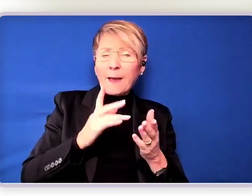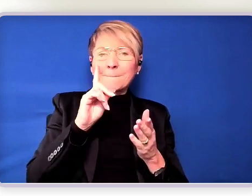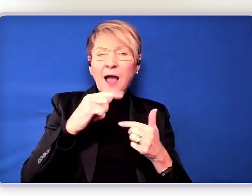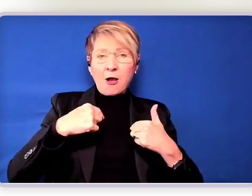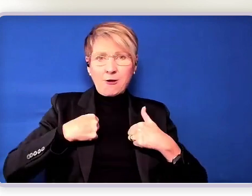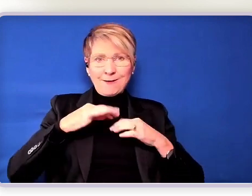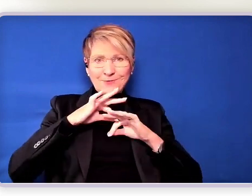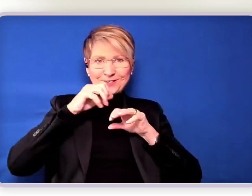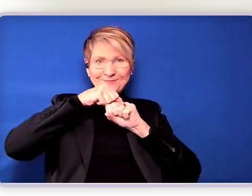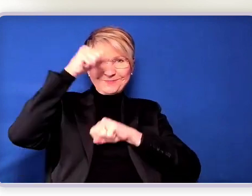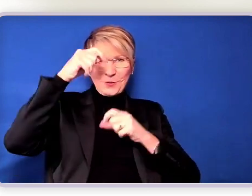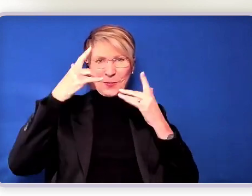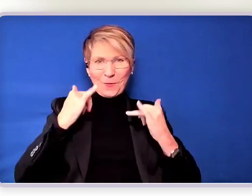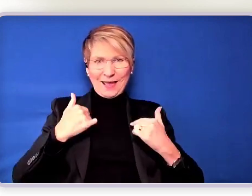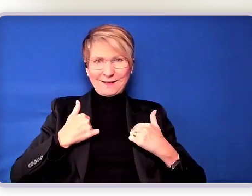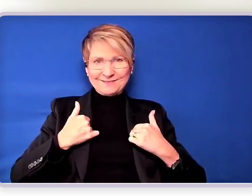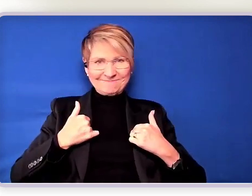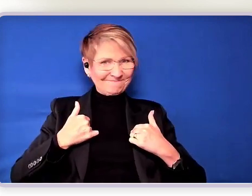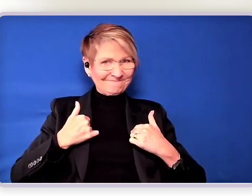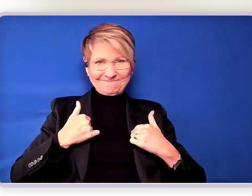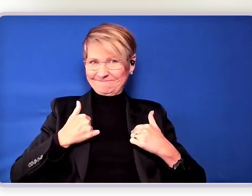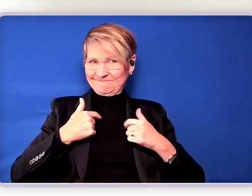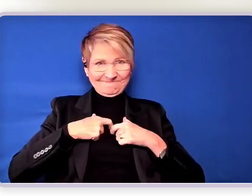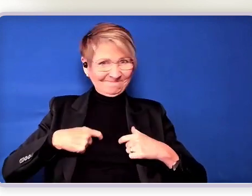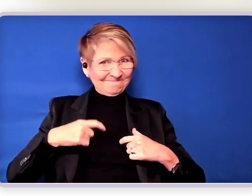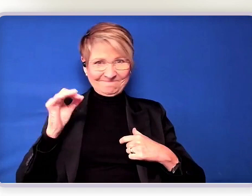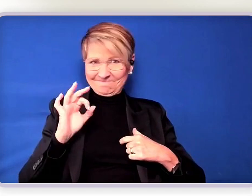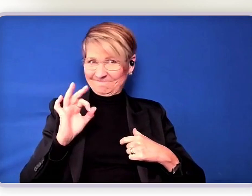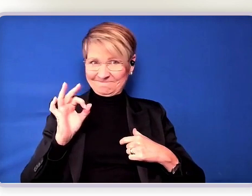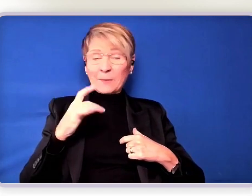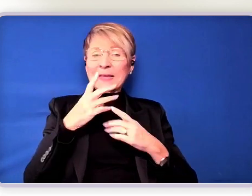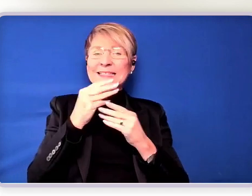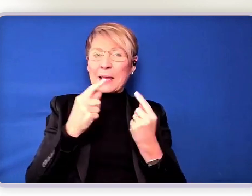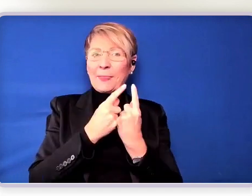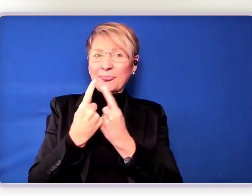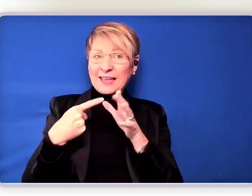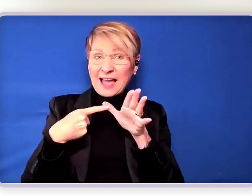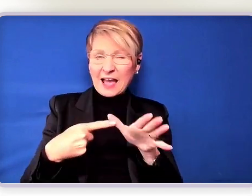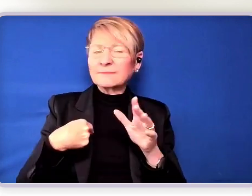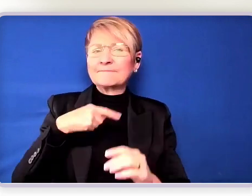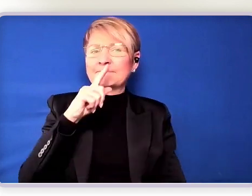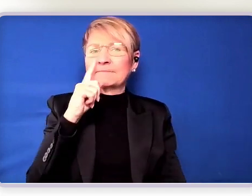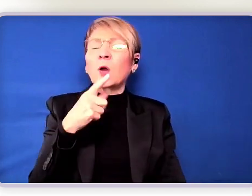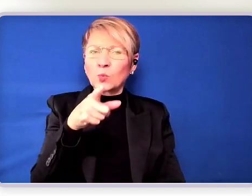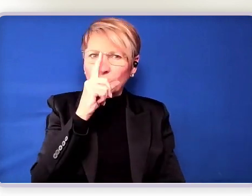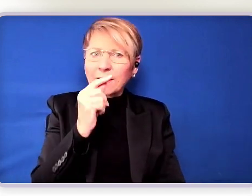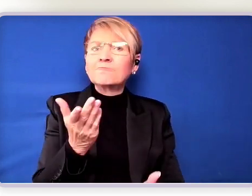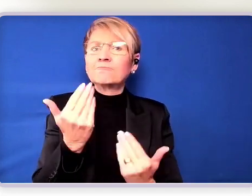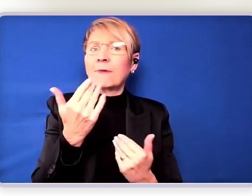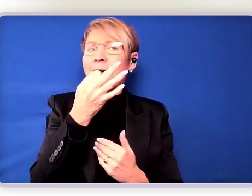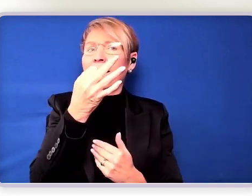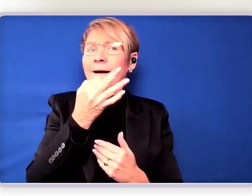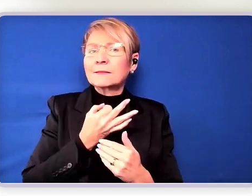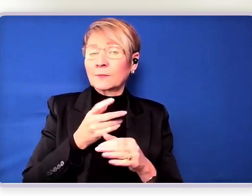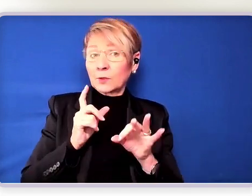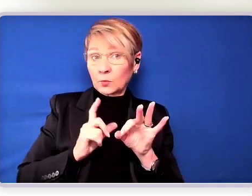I might not be able to answer, or I think I shouldn't answer. But, feel free to go ahead and ask them anyway. So I'm just